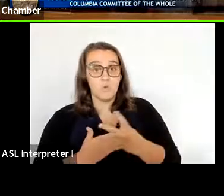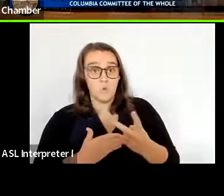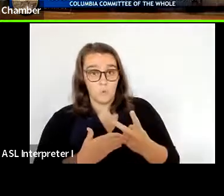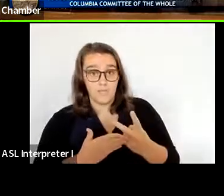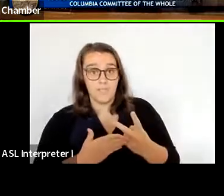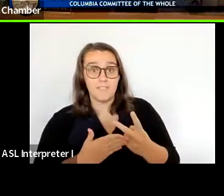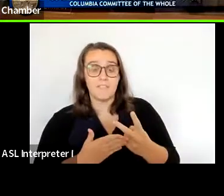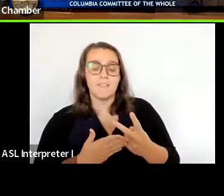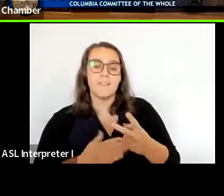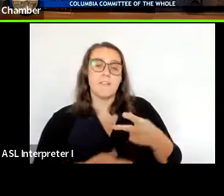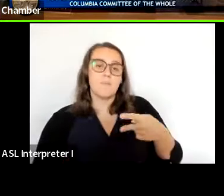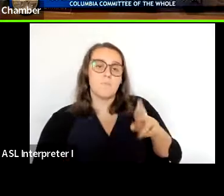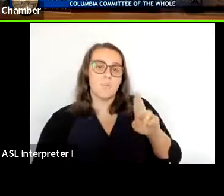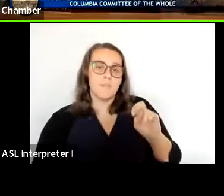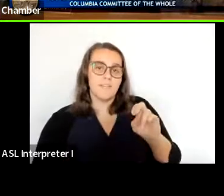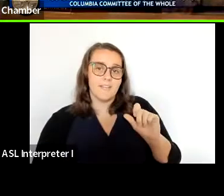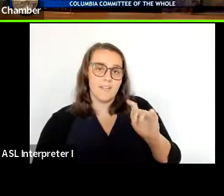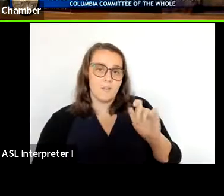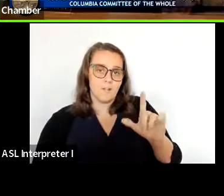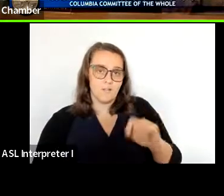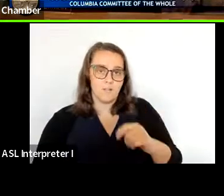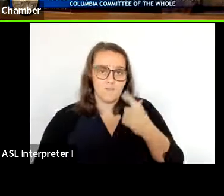3 categories: parental,